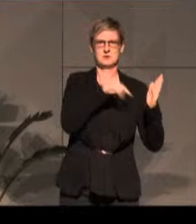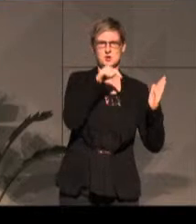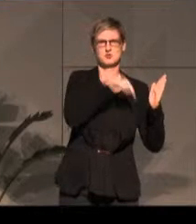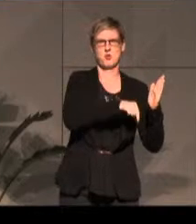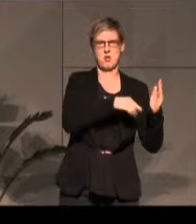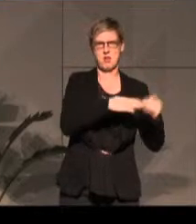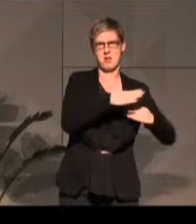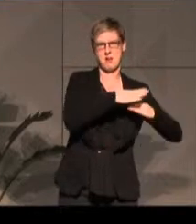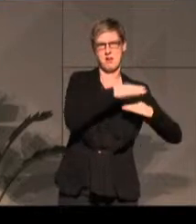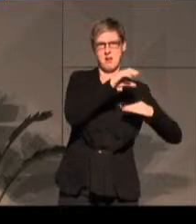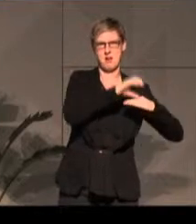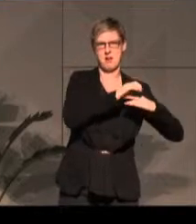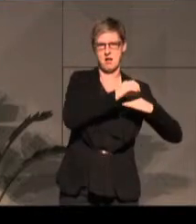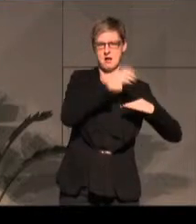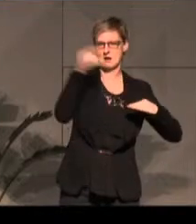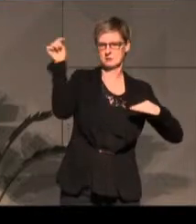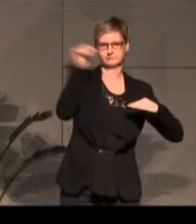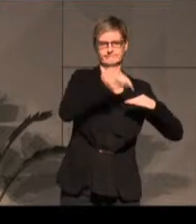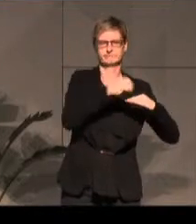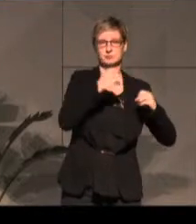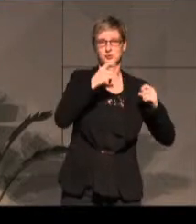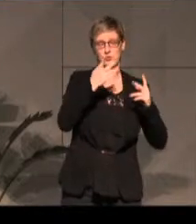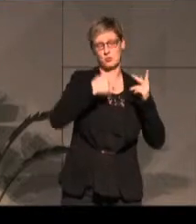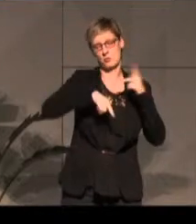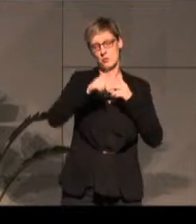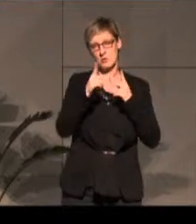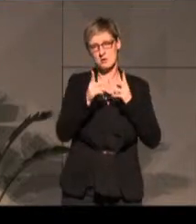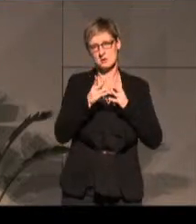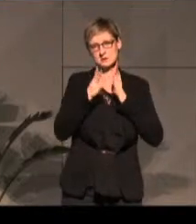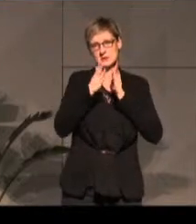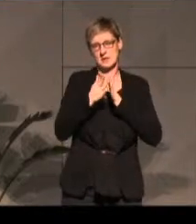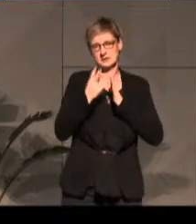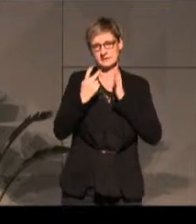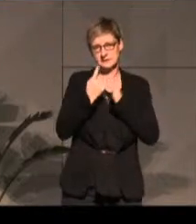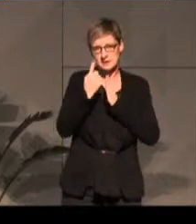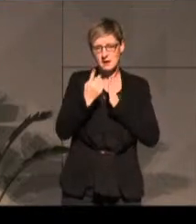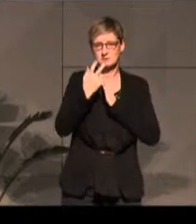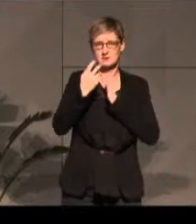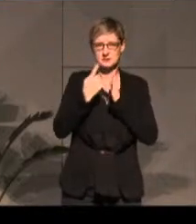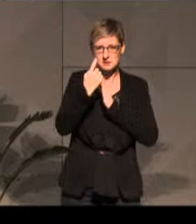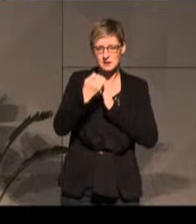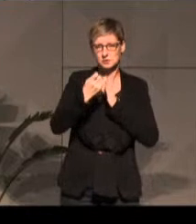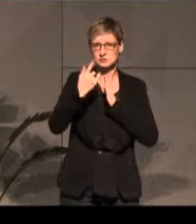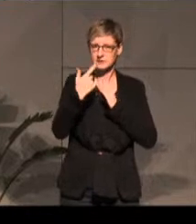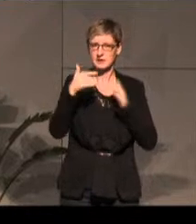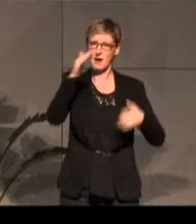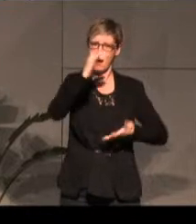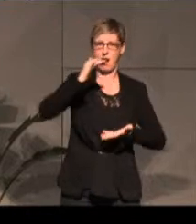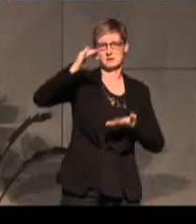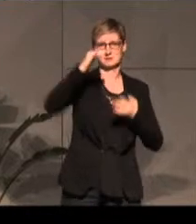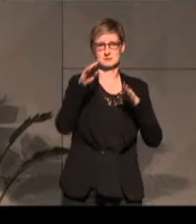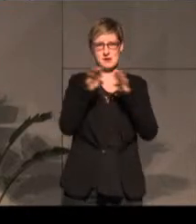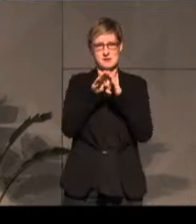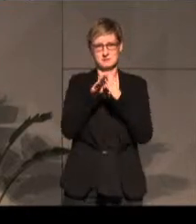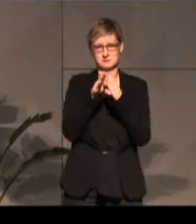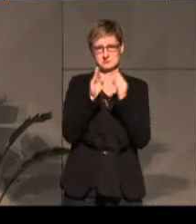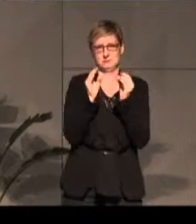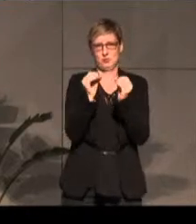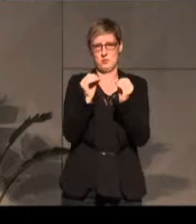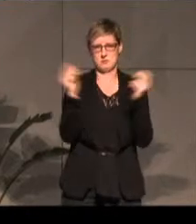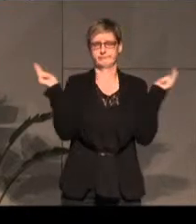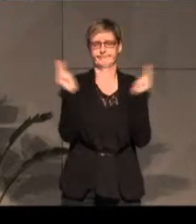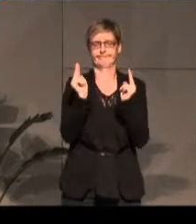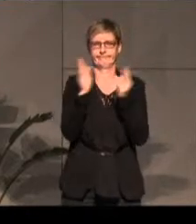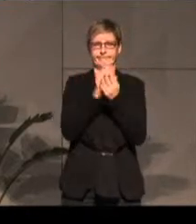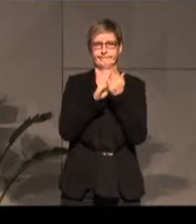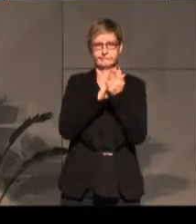to zero. So if this development goes on as forecasted, then in a couple of decades' time in summer, we will have a completely